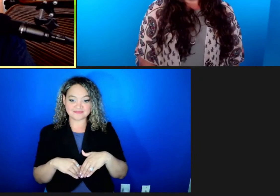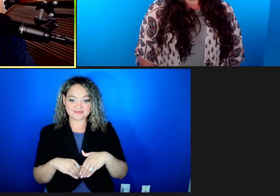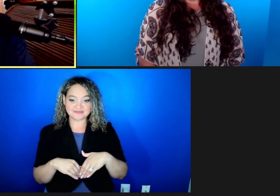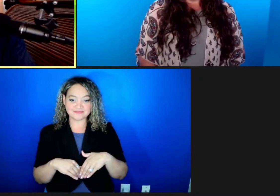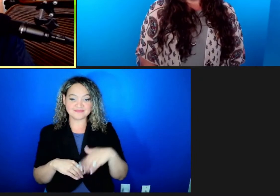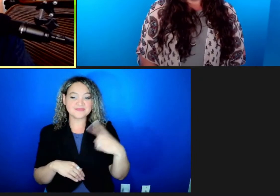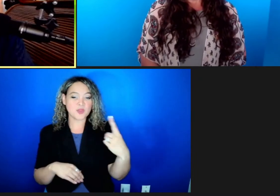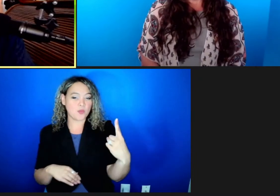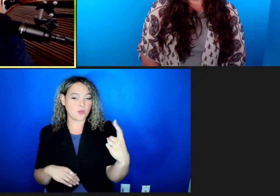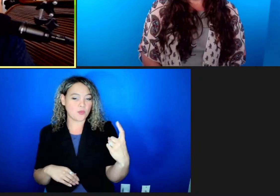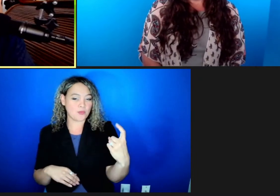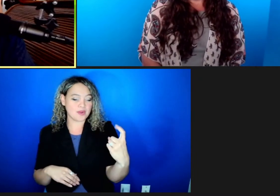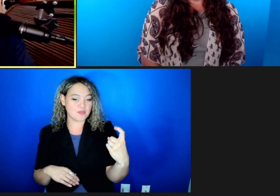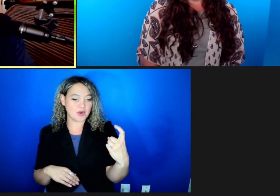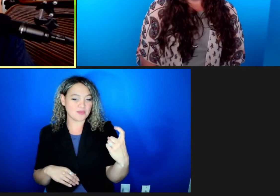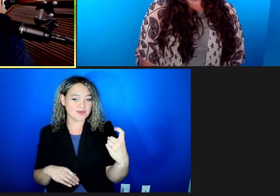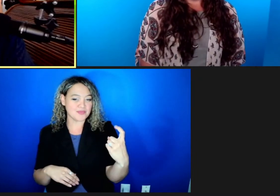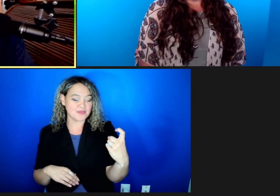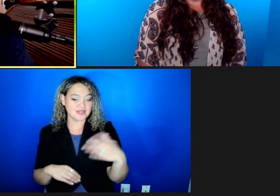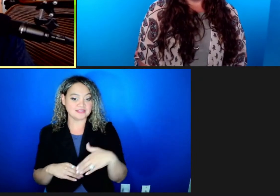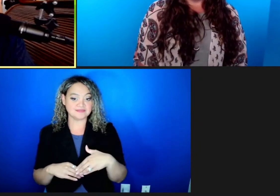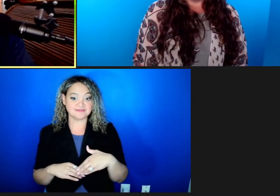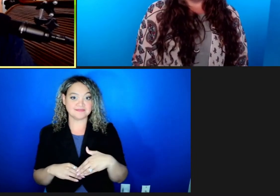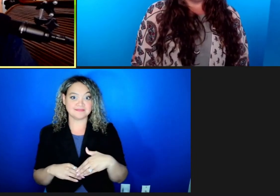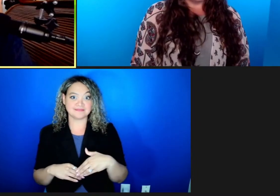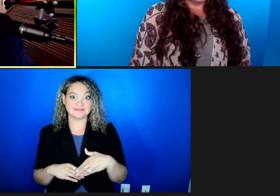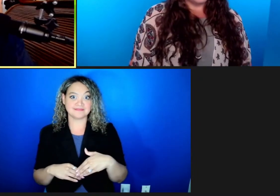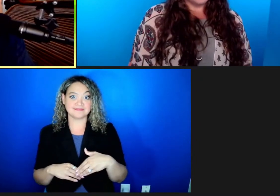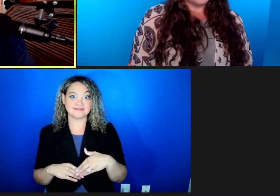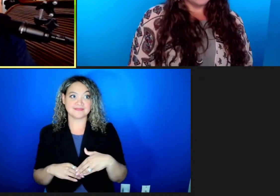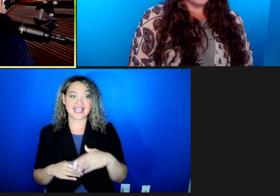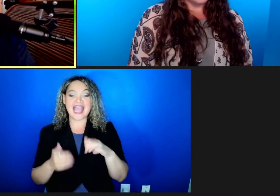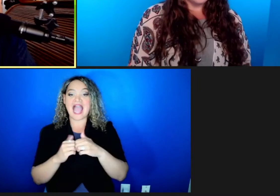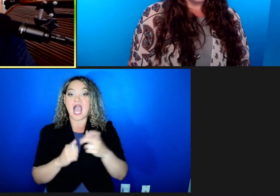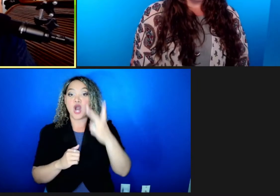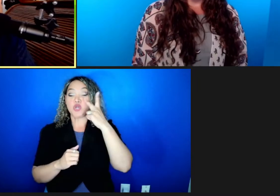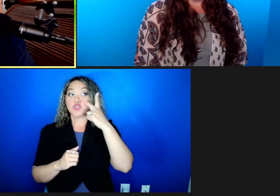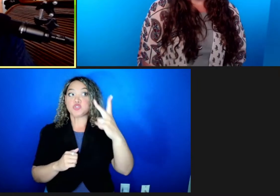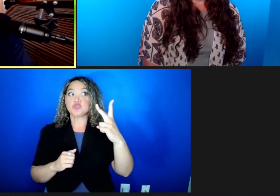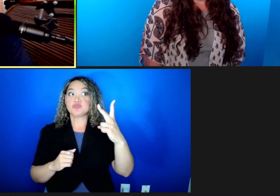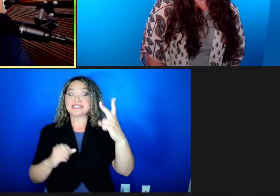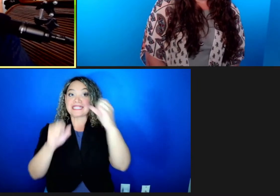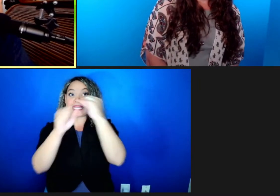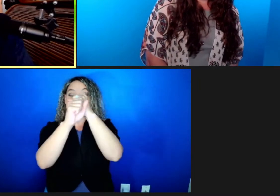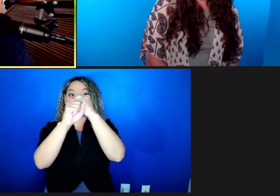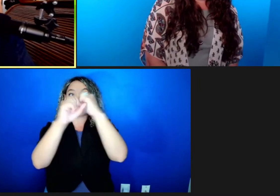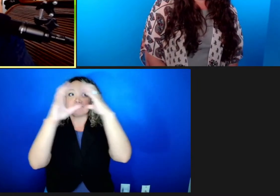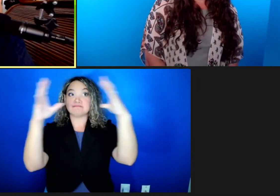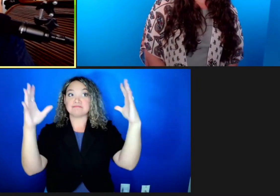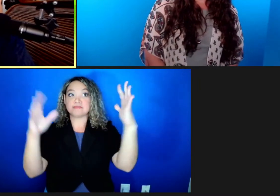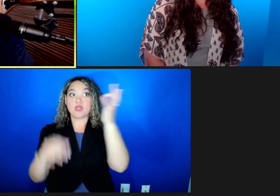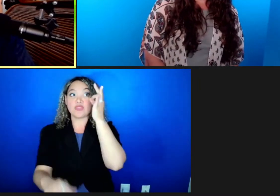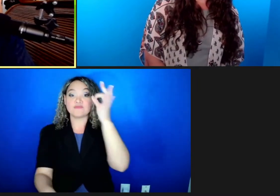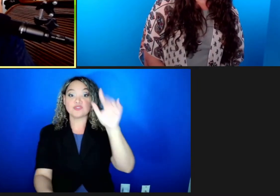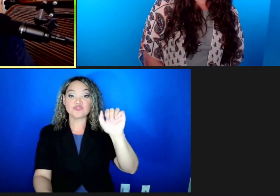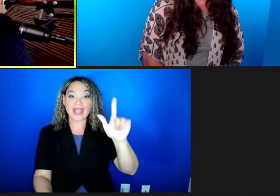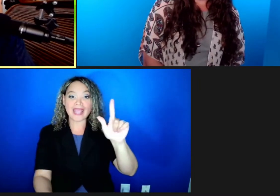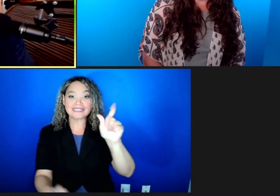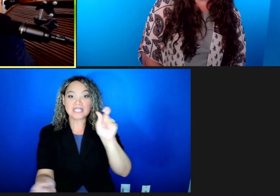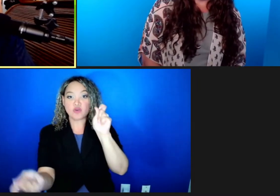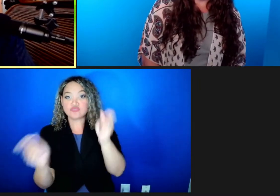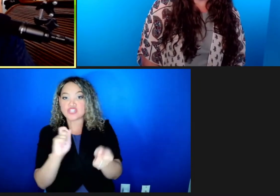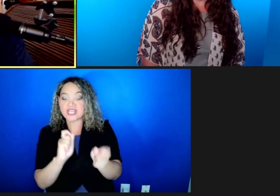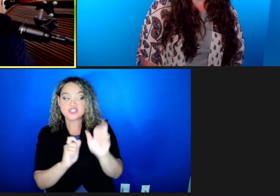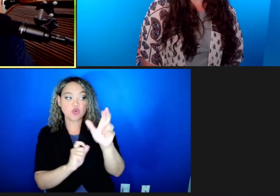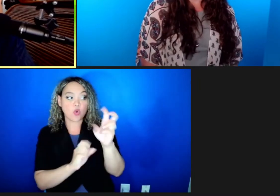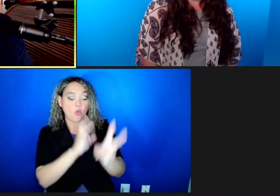Just one last question. What do you see the future? How do you see ASL changing or the world changing